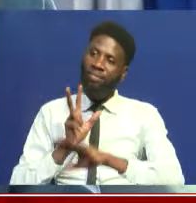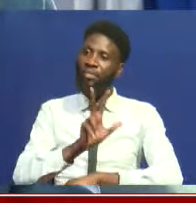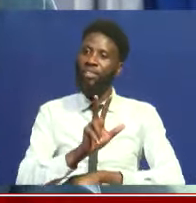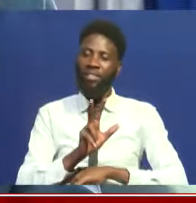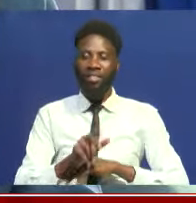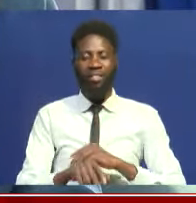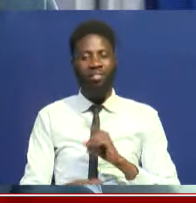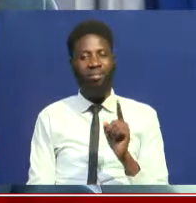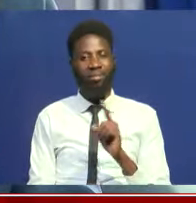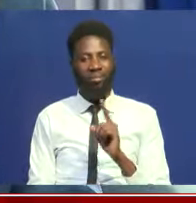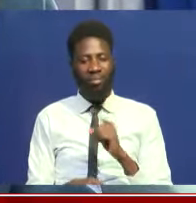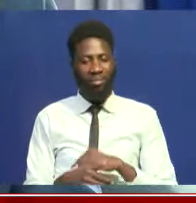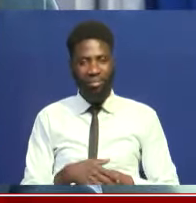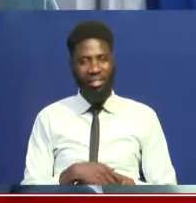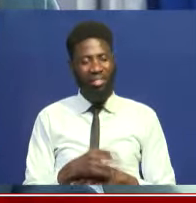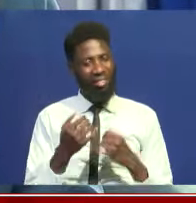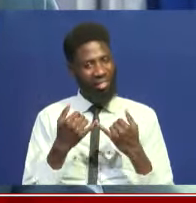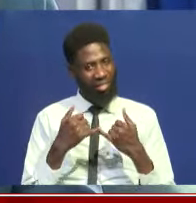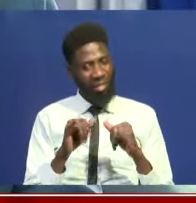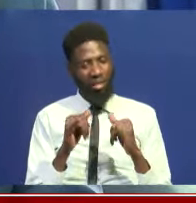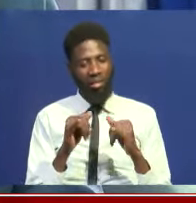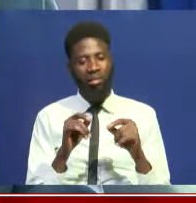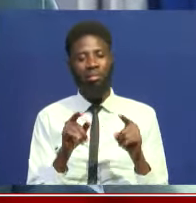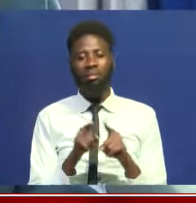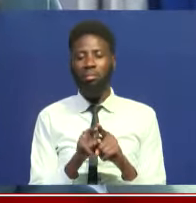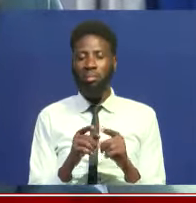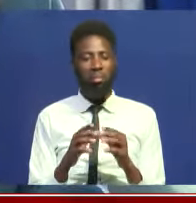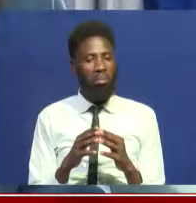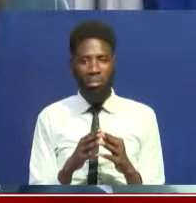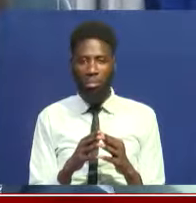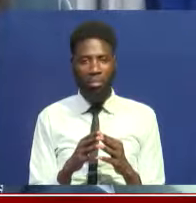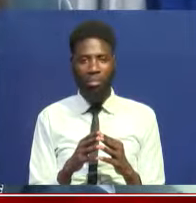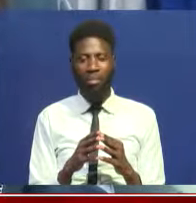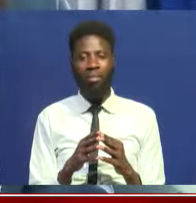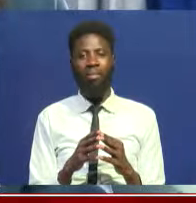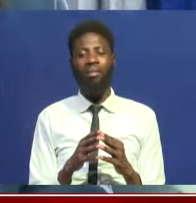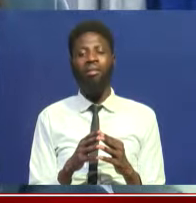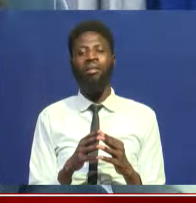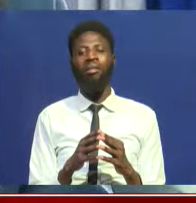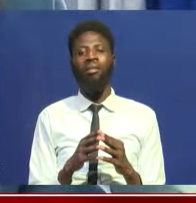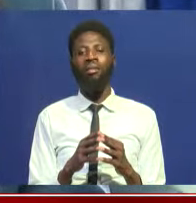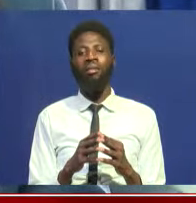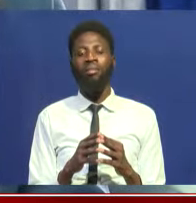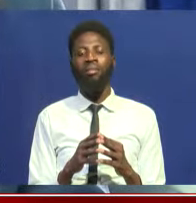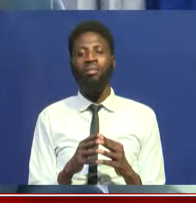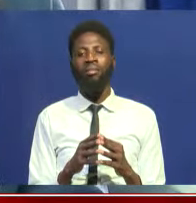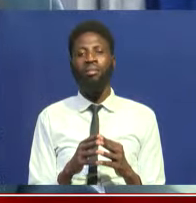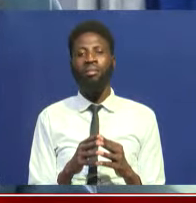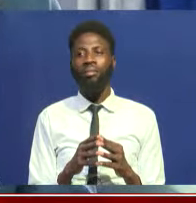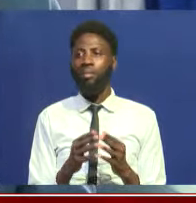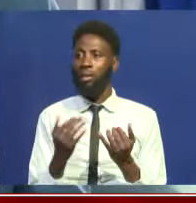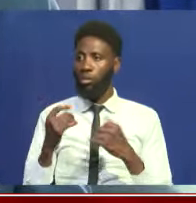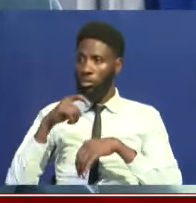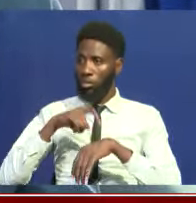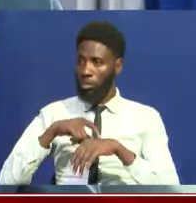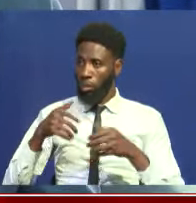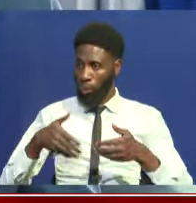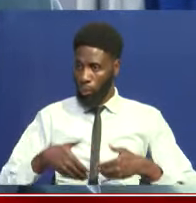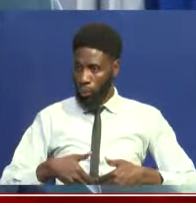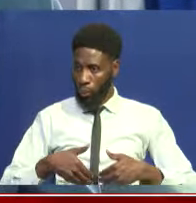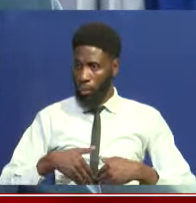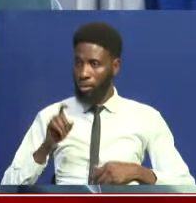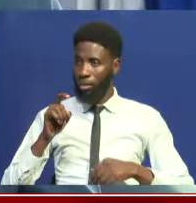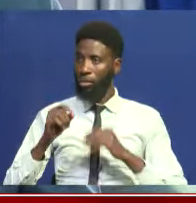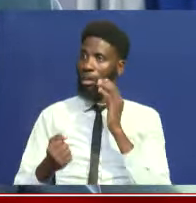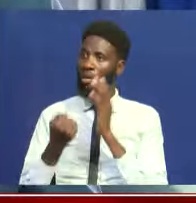round hole on the square or the square on the round hole, whatever that phrase is. Mm-hmm. So it's time for the young people to rise